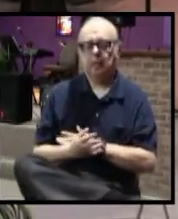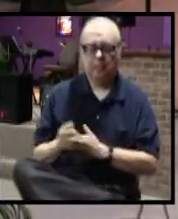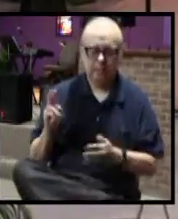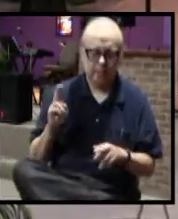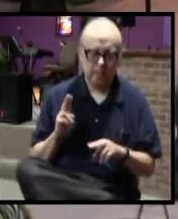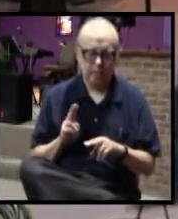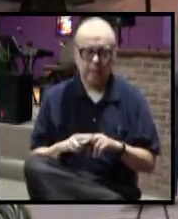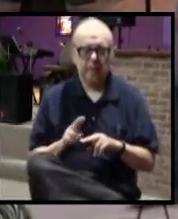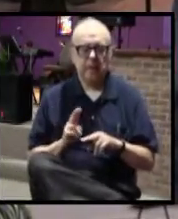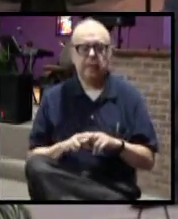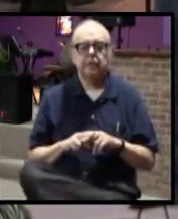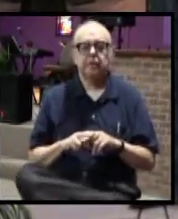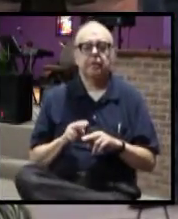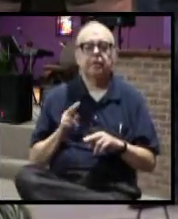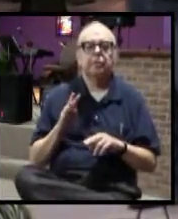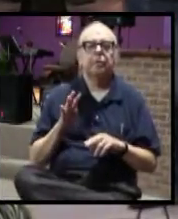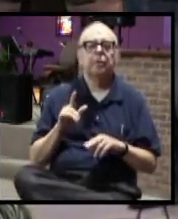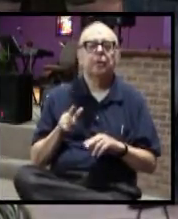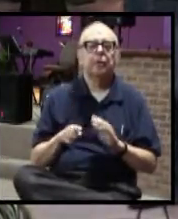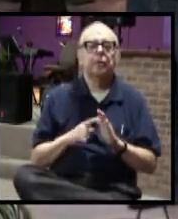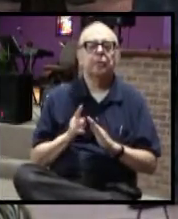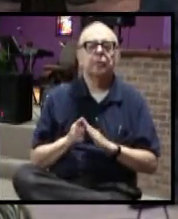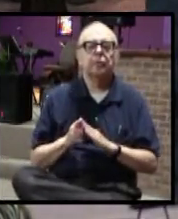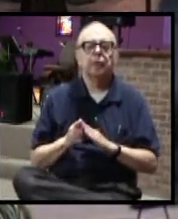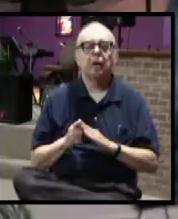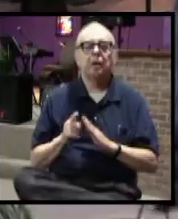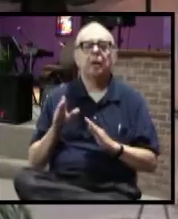Early one morning, he was sitting in this 24-hour cafe.